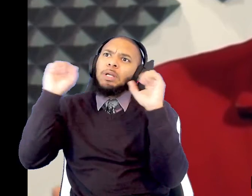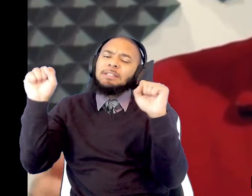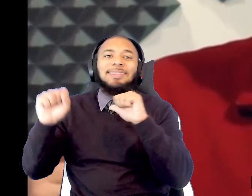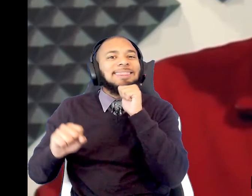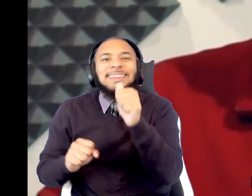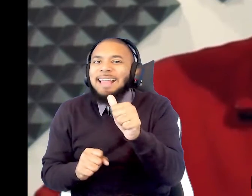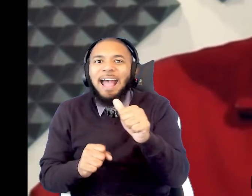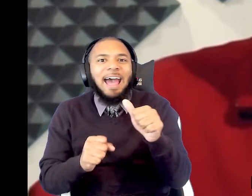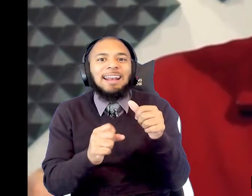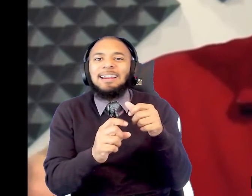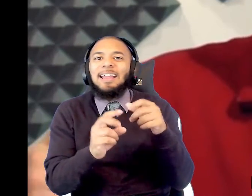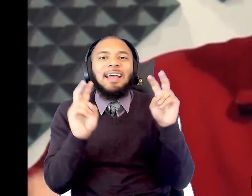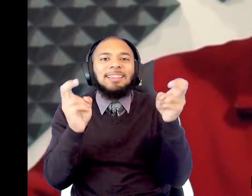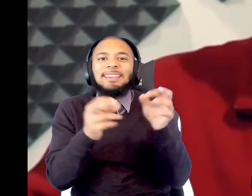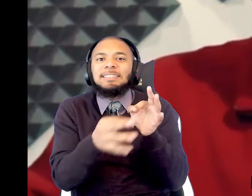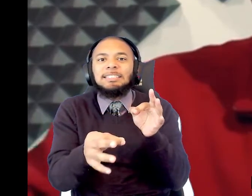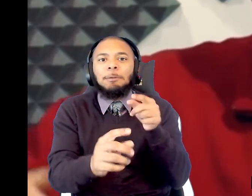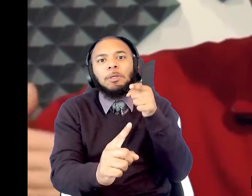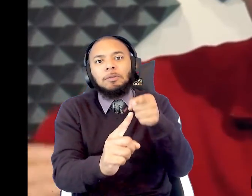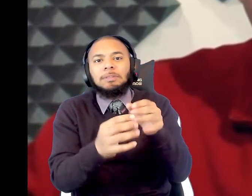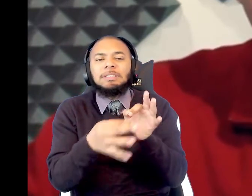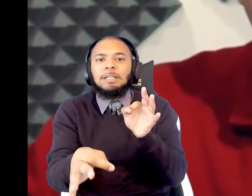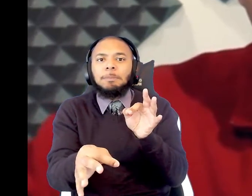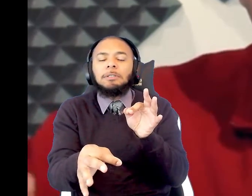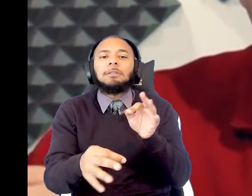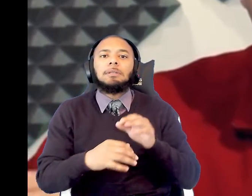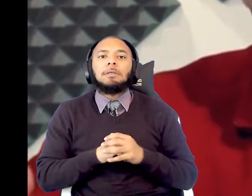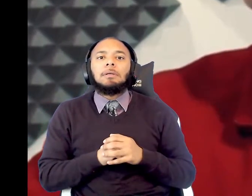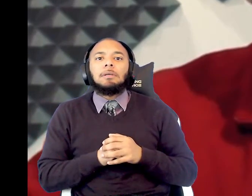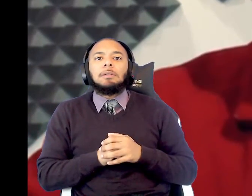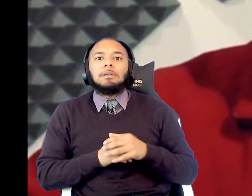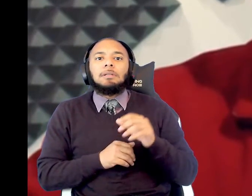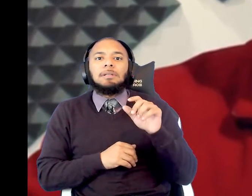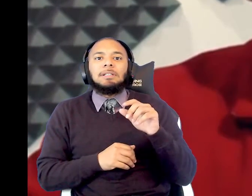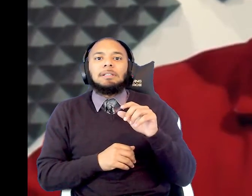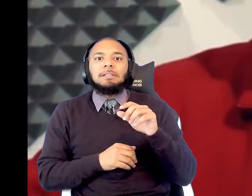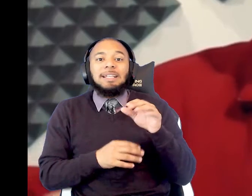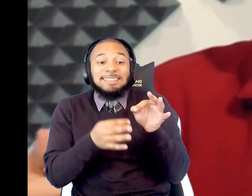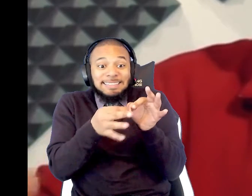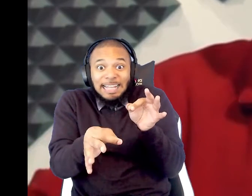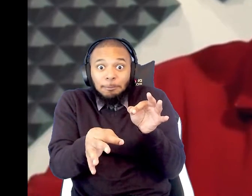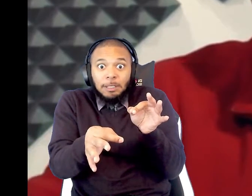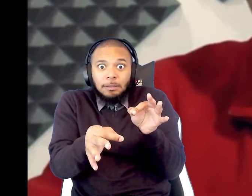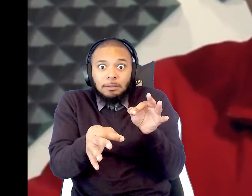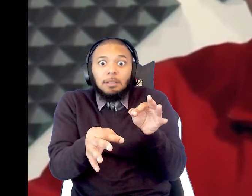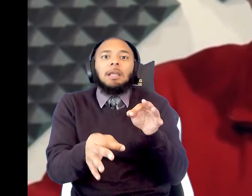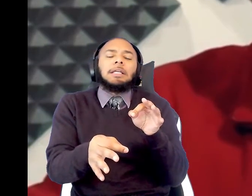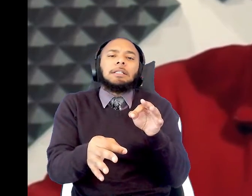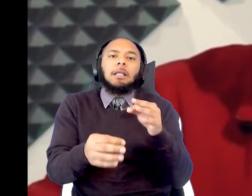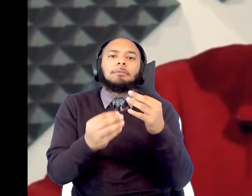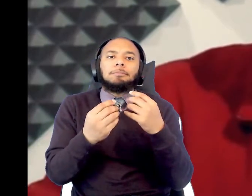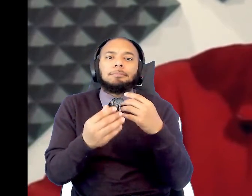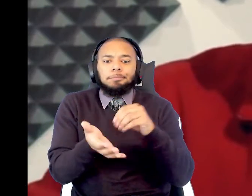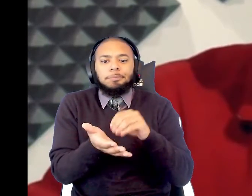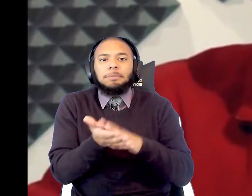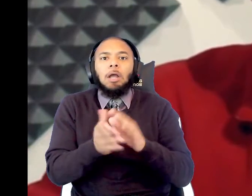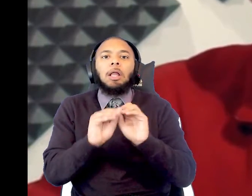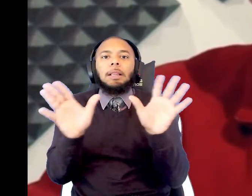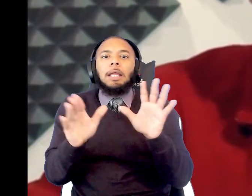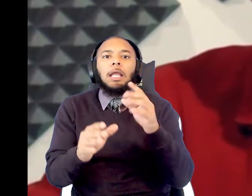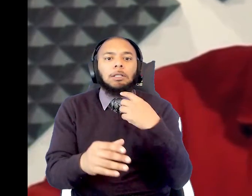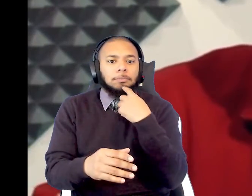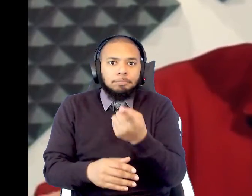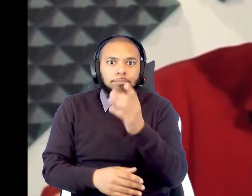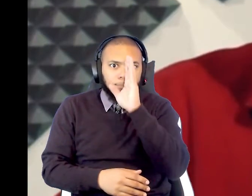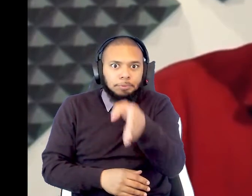Okay? Because thesis statements are exactly that, statements of your opinion. So we're not asking the question we're making. We're